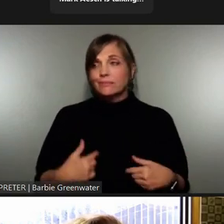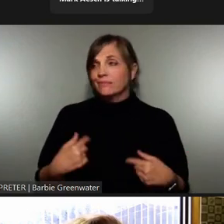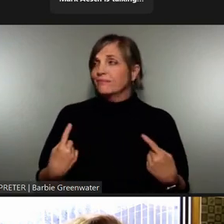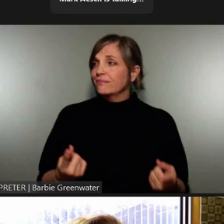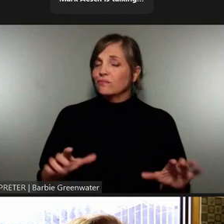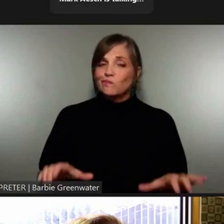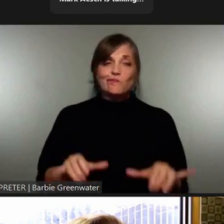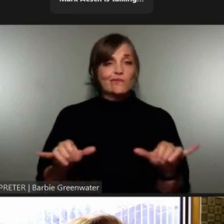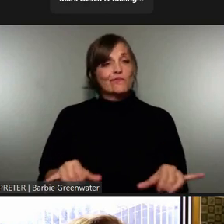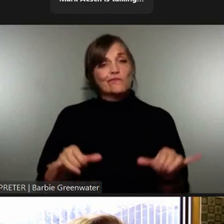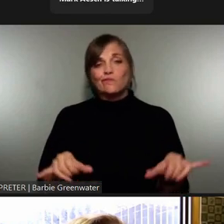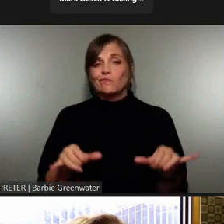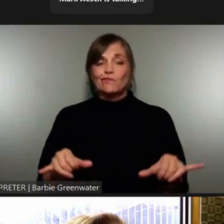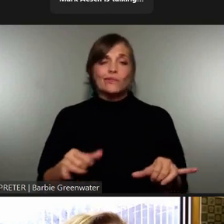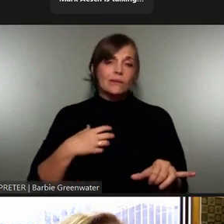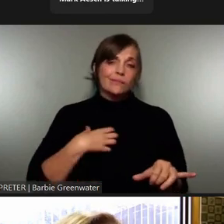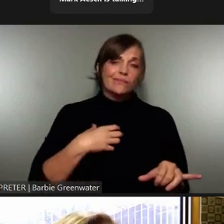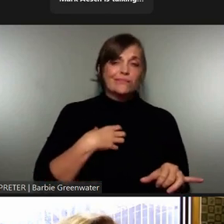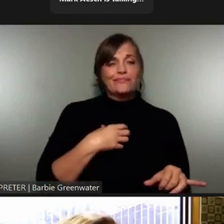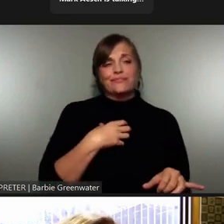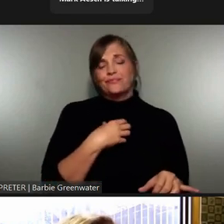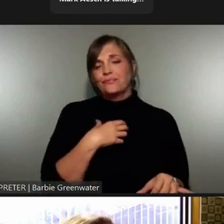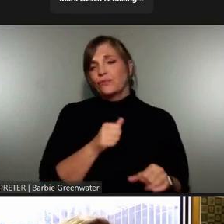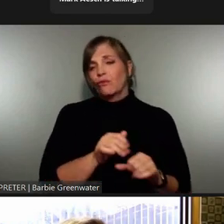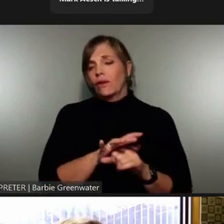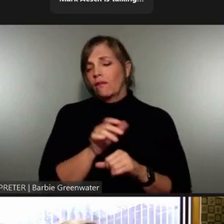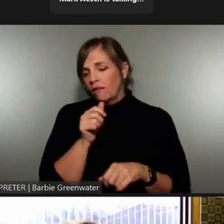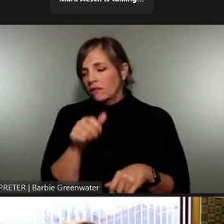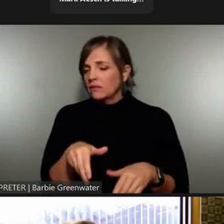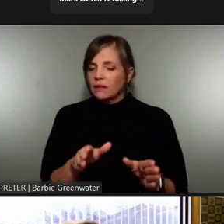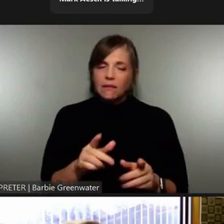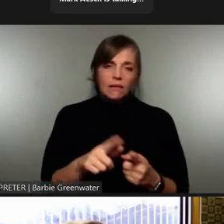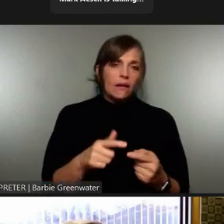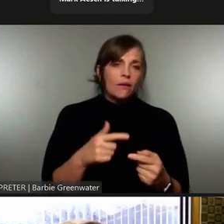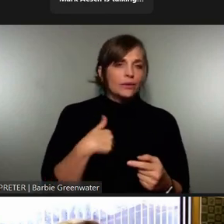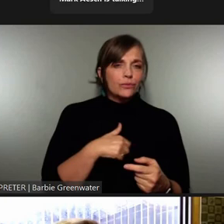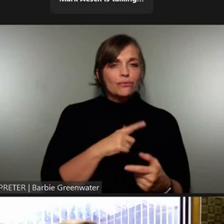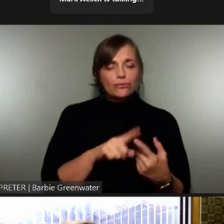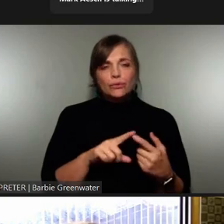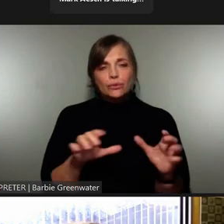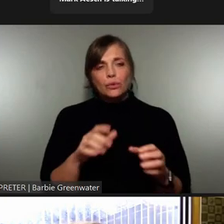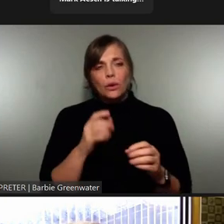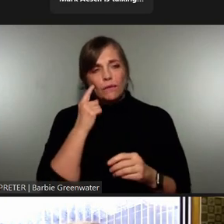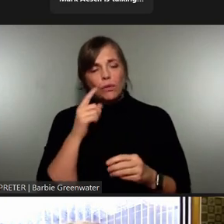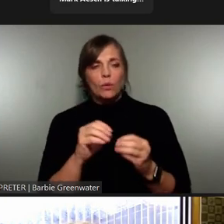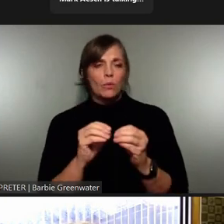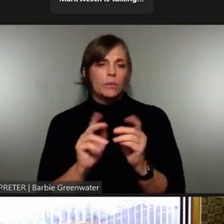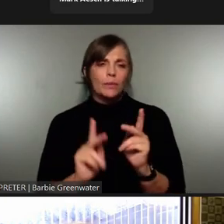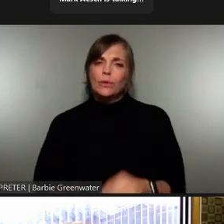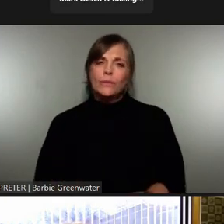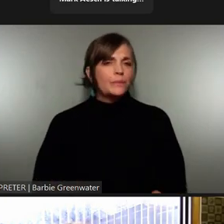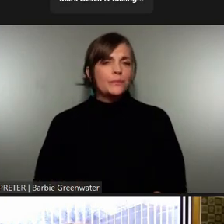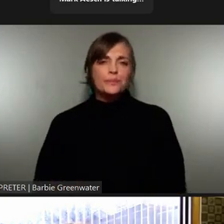done, and just complaining that, COVID doesn't allow you, to do it, for more folks. I think the